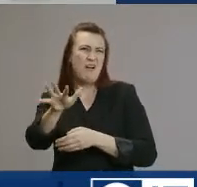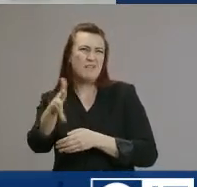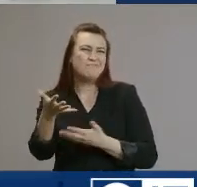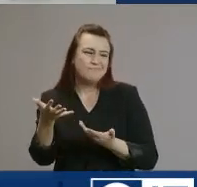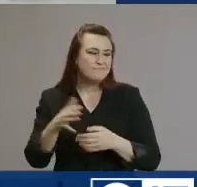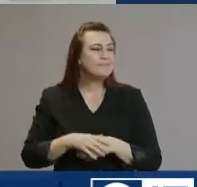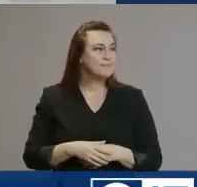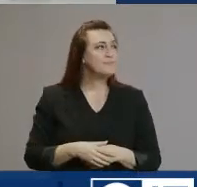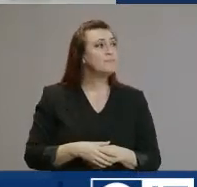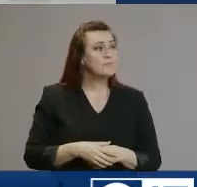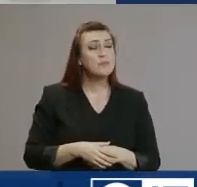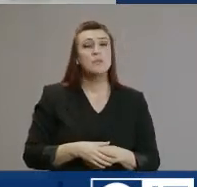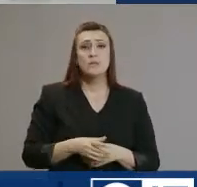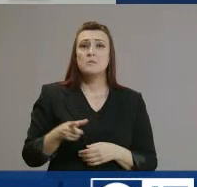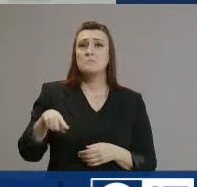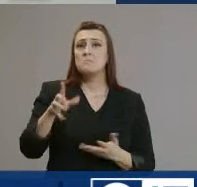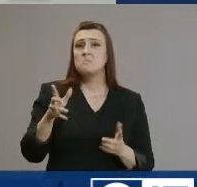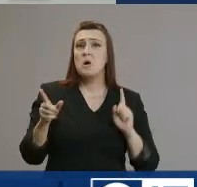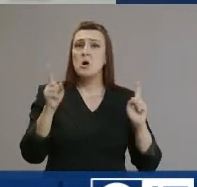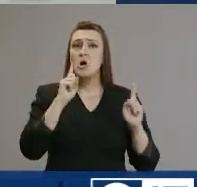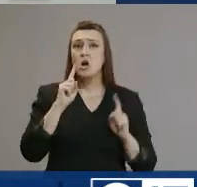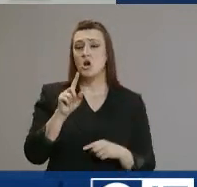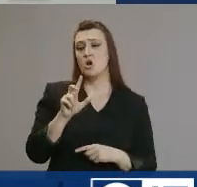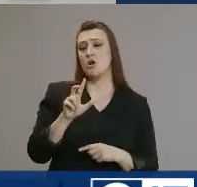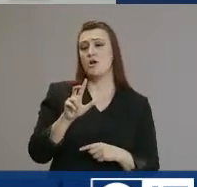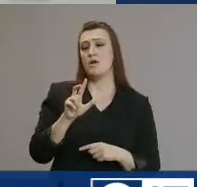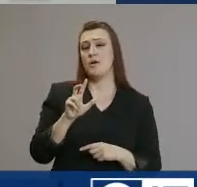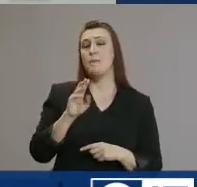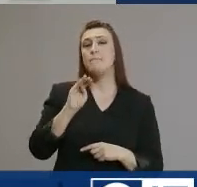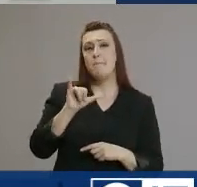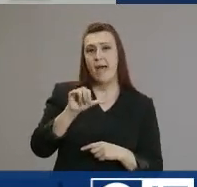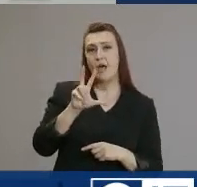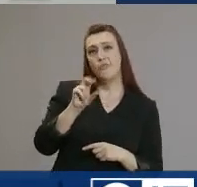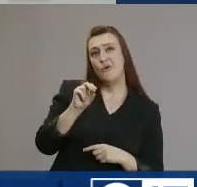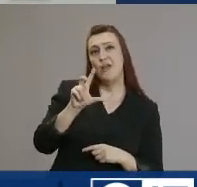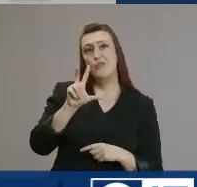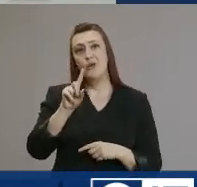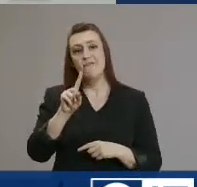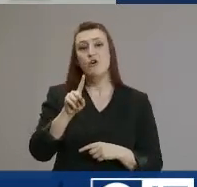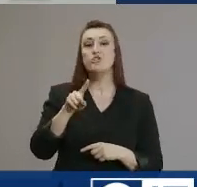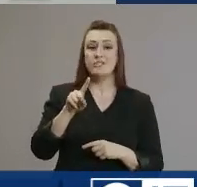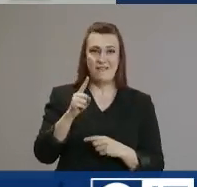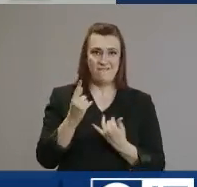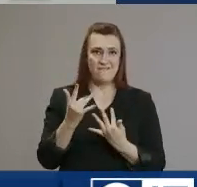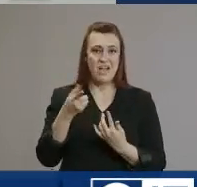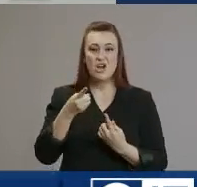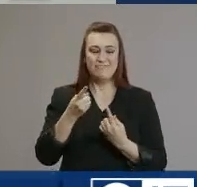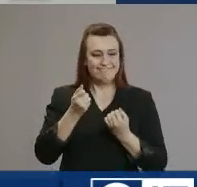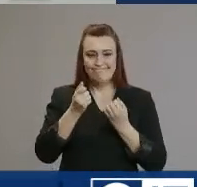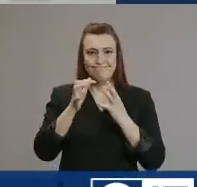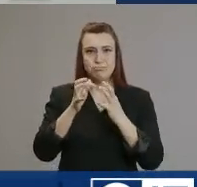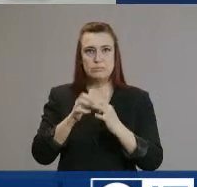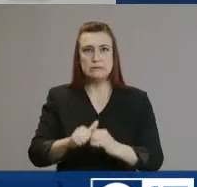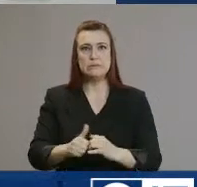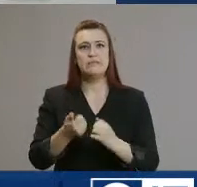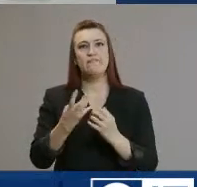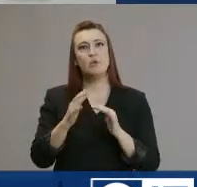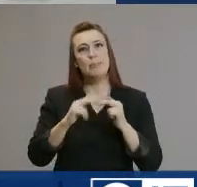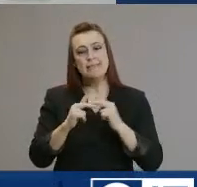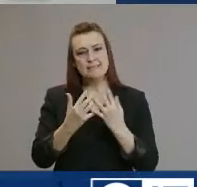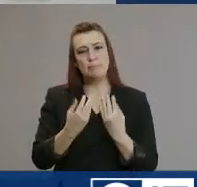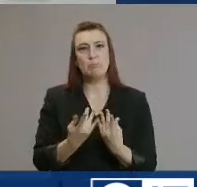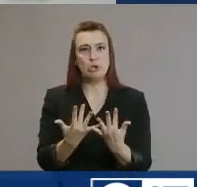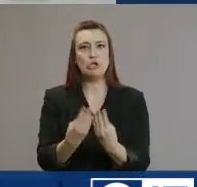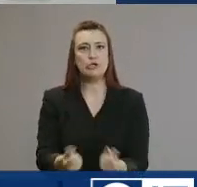over the 30th and 31st of May where we lost structures. So we have had, unfortunately, some experience